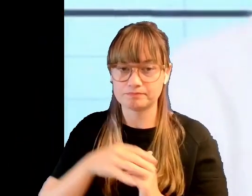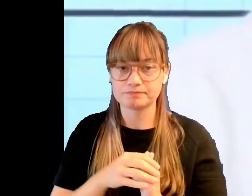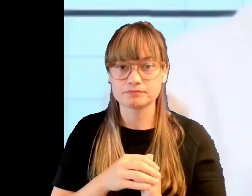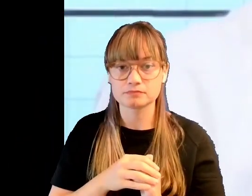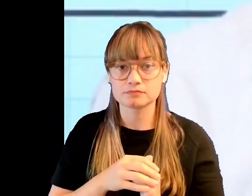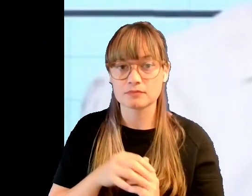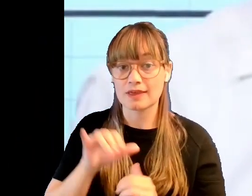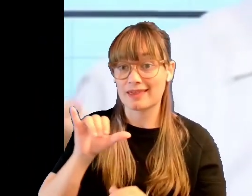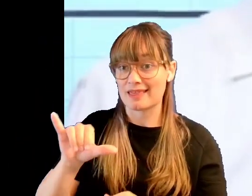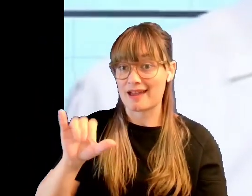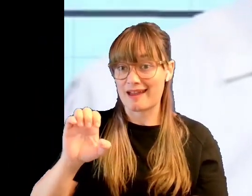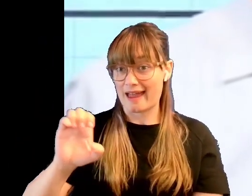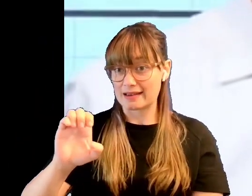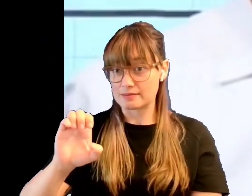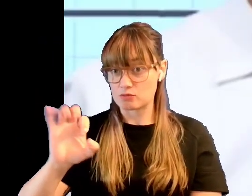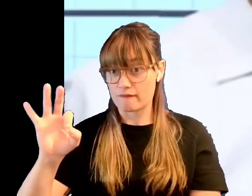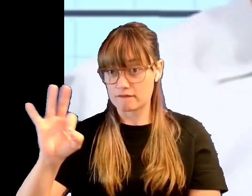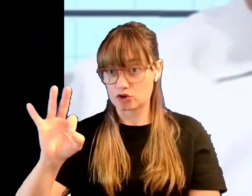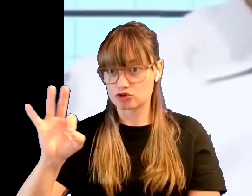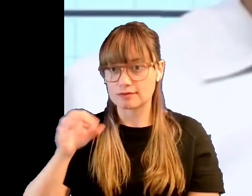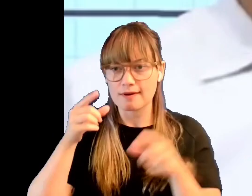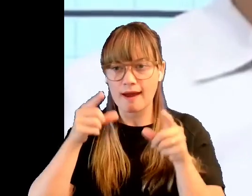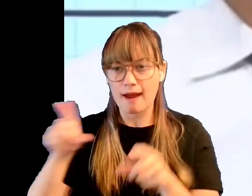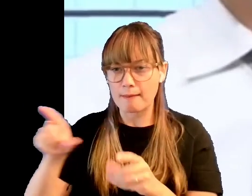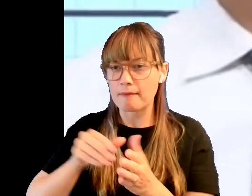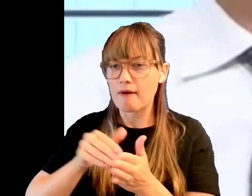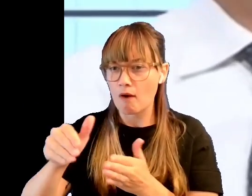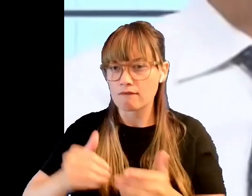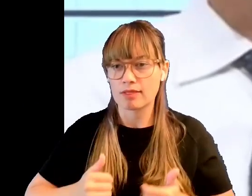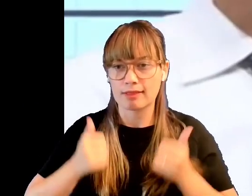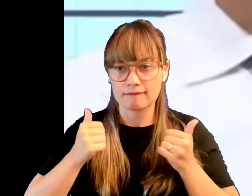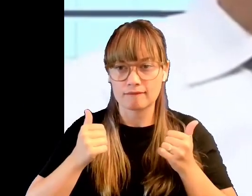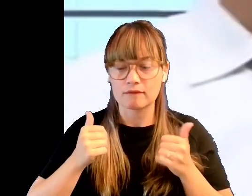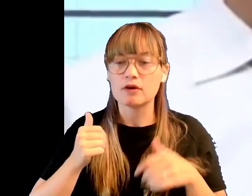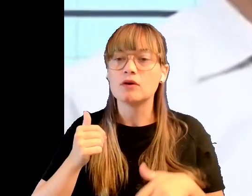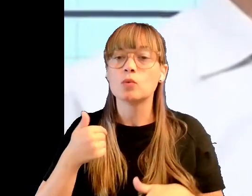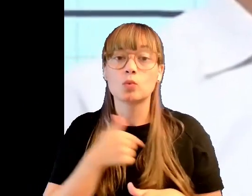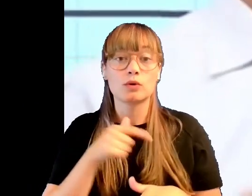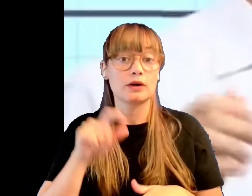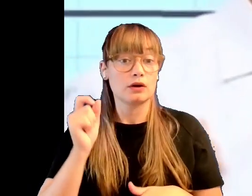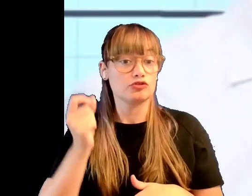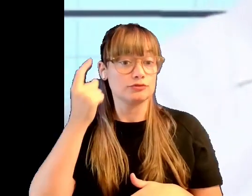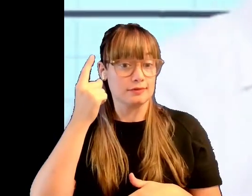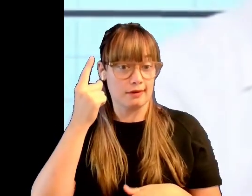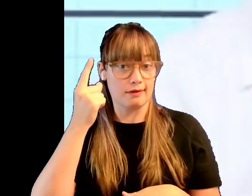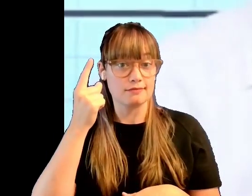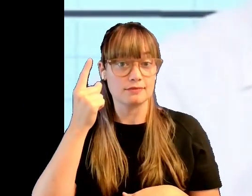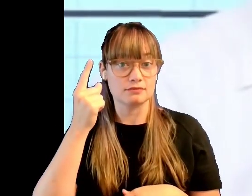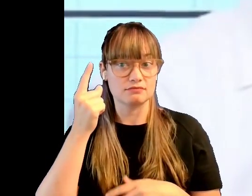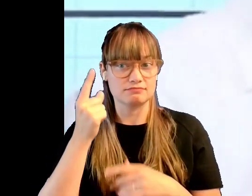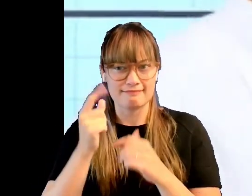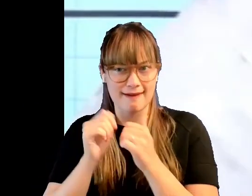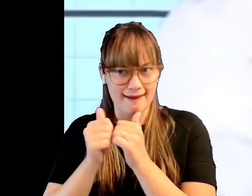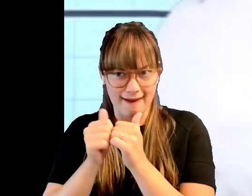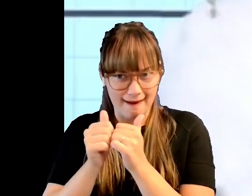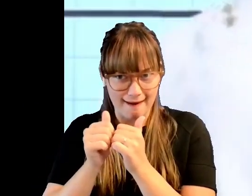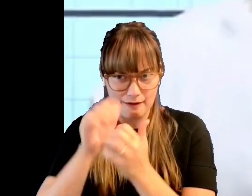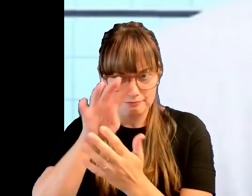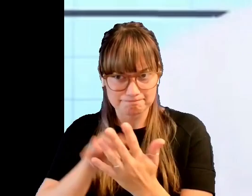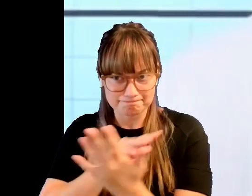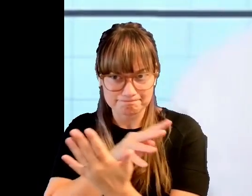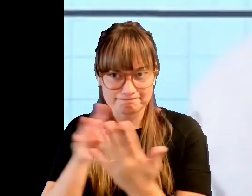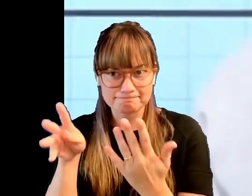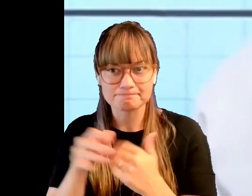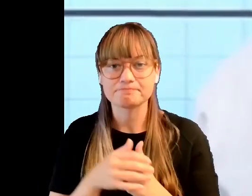Exponential functions happen in our lives, so we need to understand how to work them. Let's